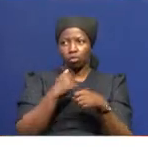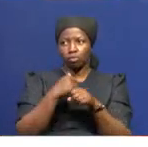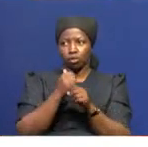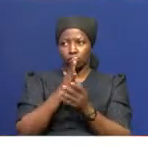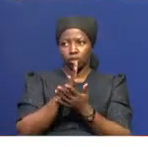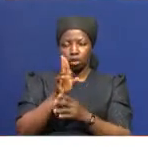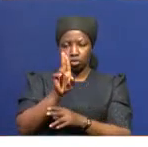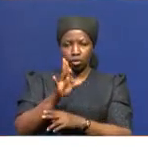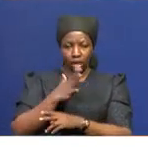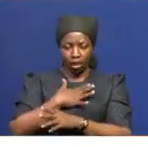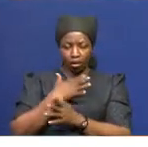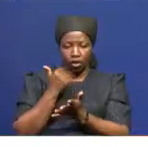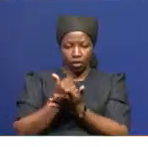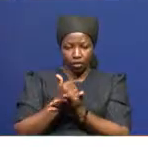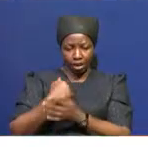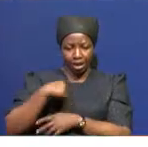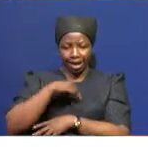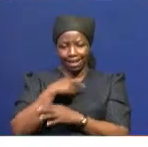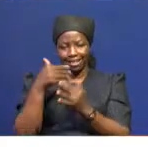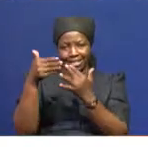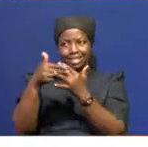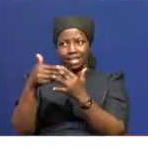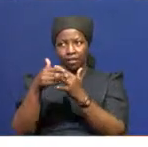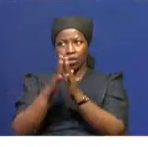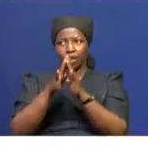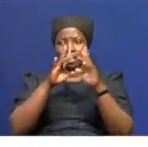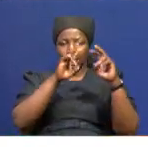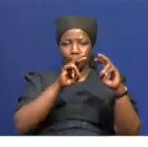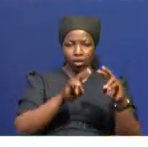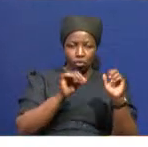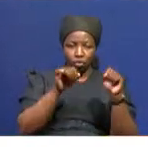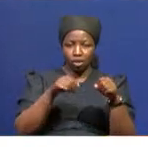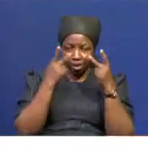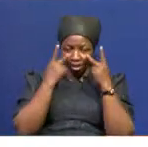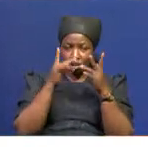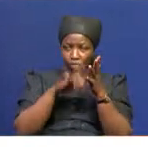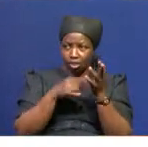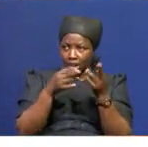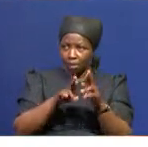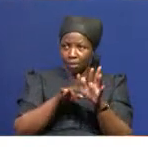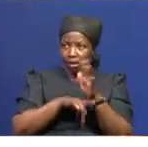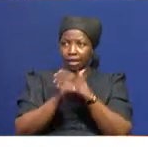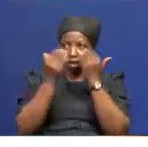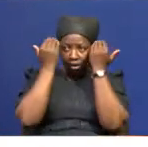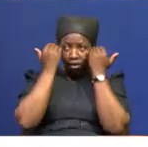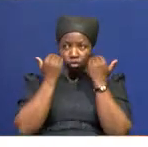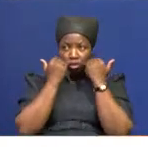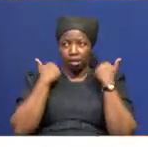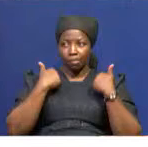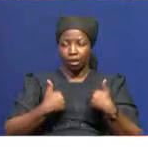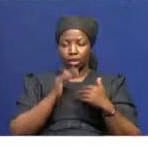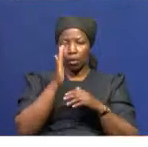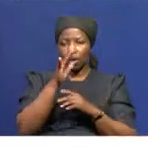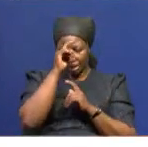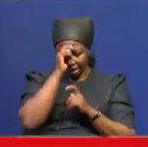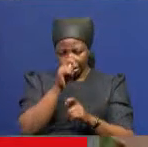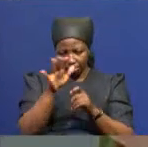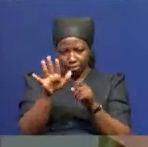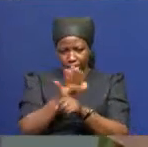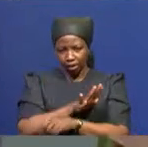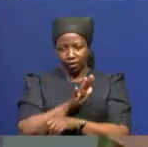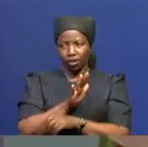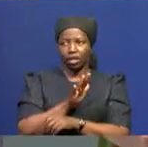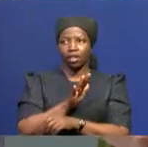using our office, we don't interfere with the investigations. As you can see what's going on in court, I would respectfully request you, because